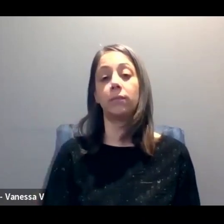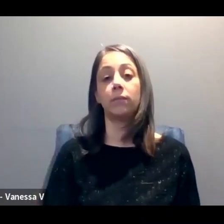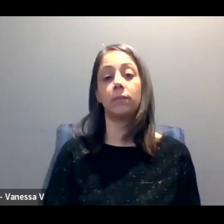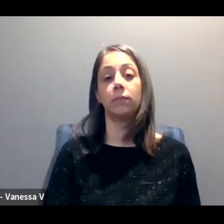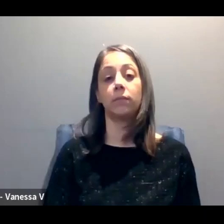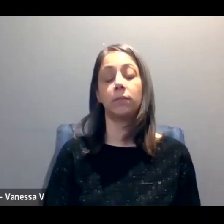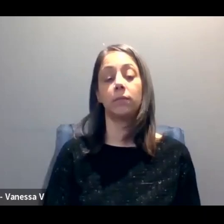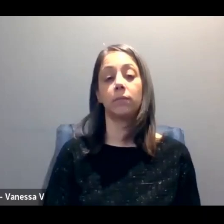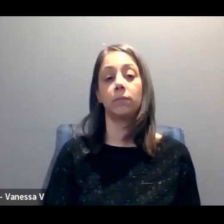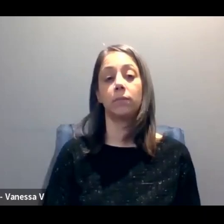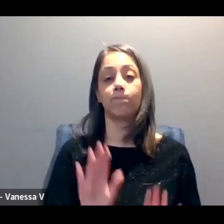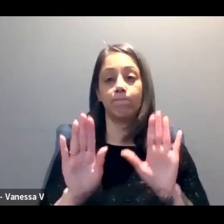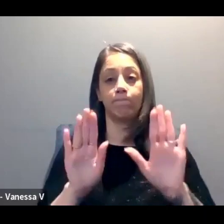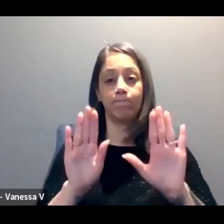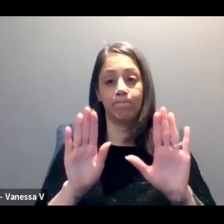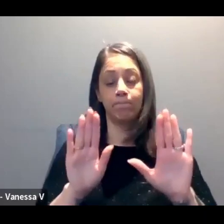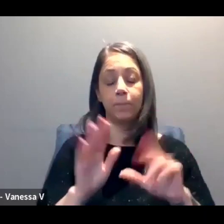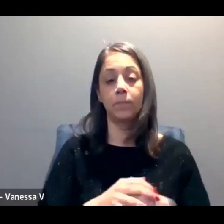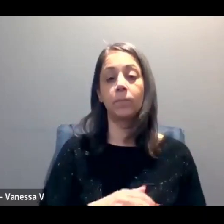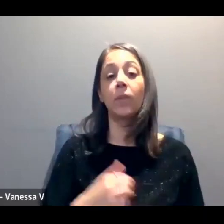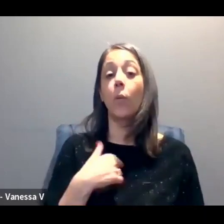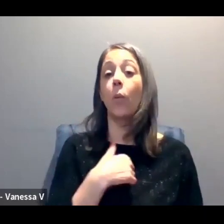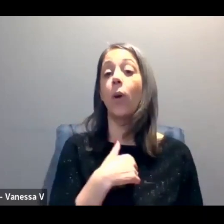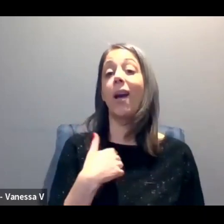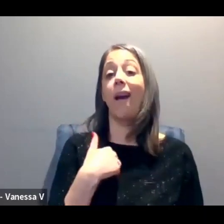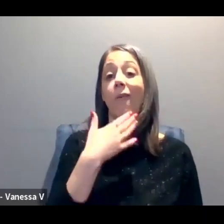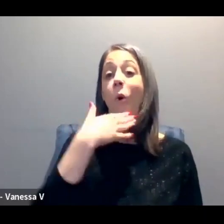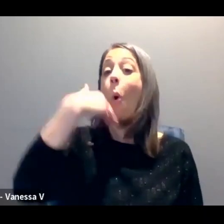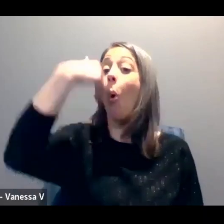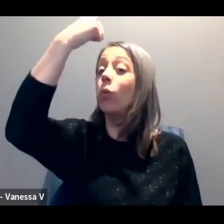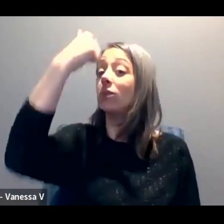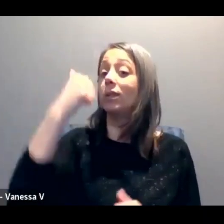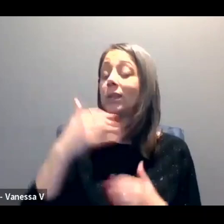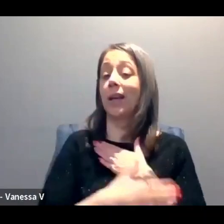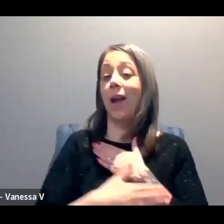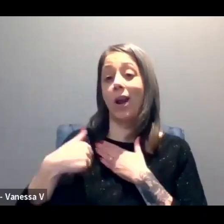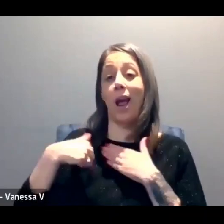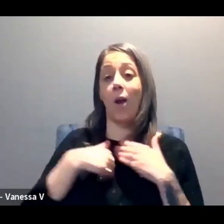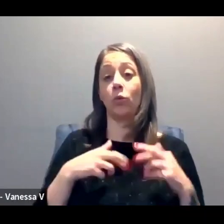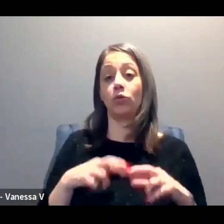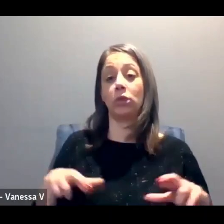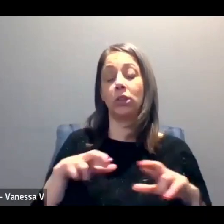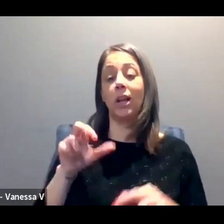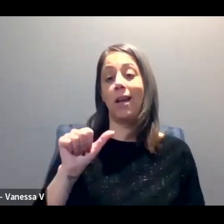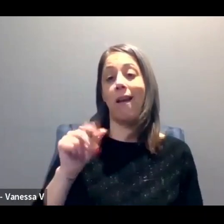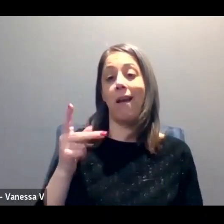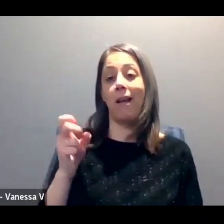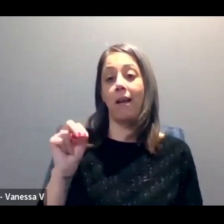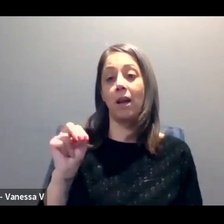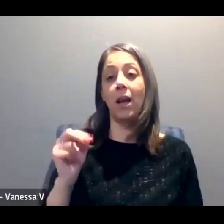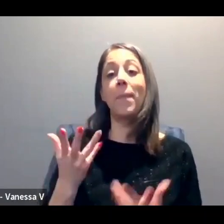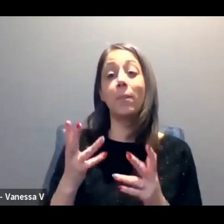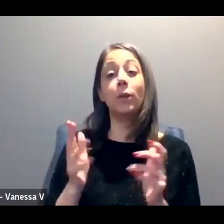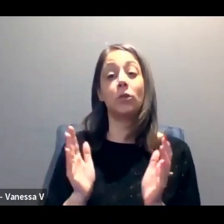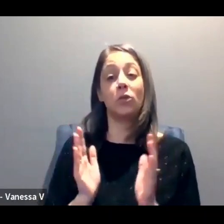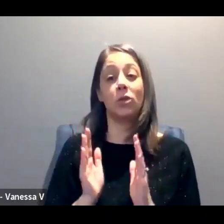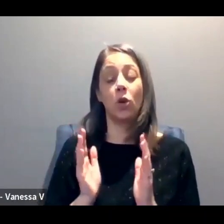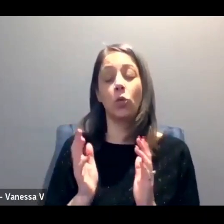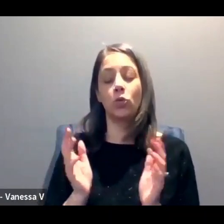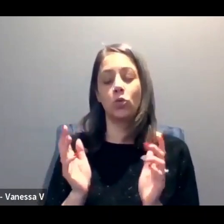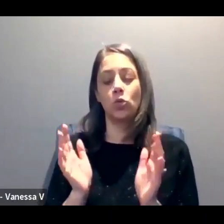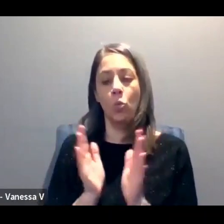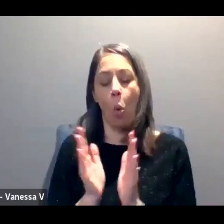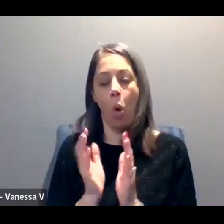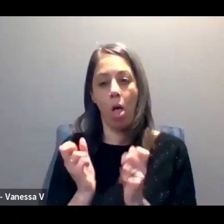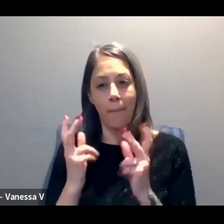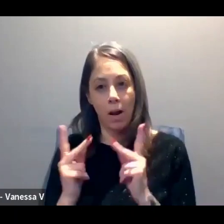Again, I mentioned we have kind of the oldest county in our region, which is Aiken. So maybe small population, but still